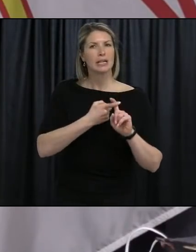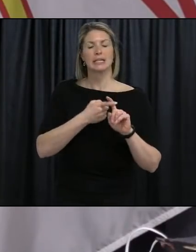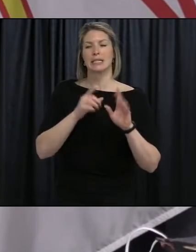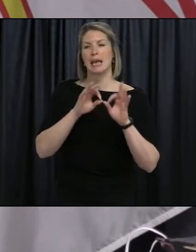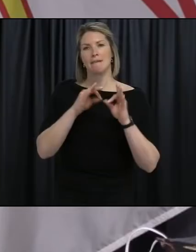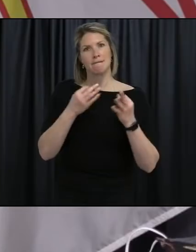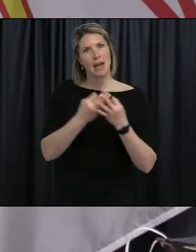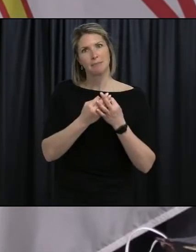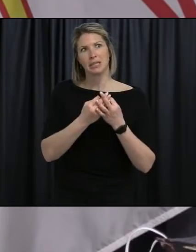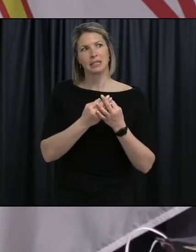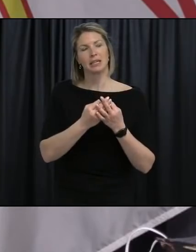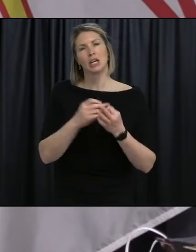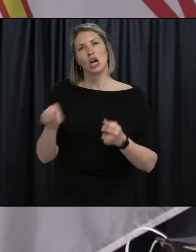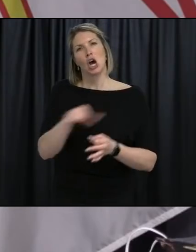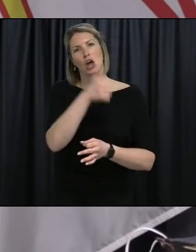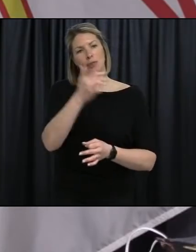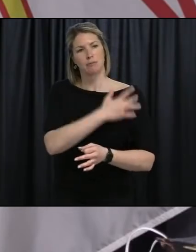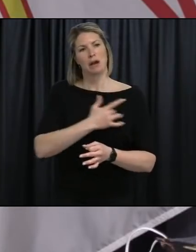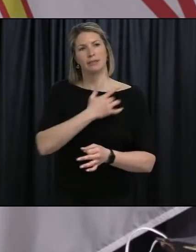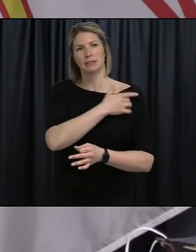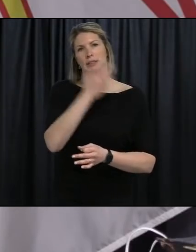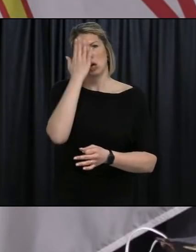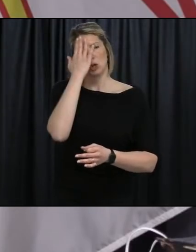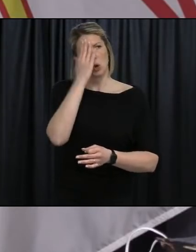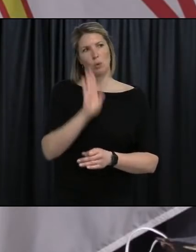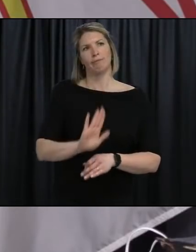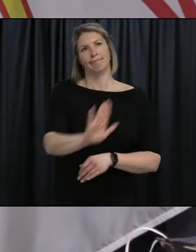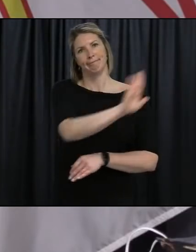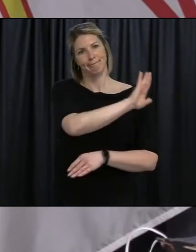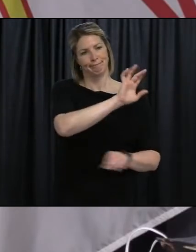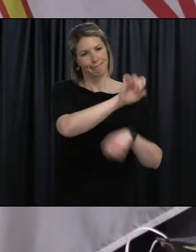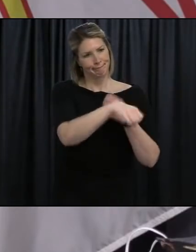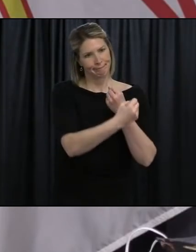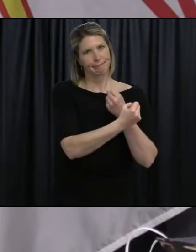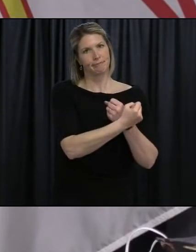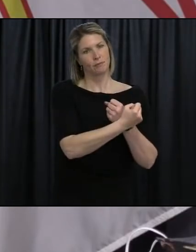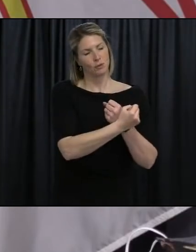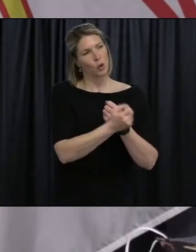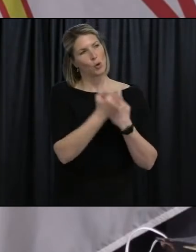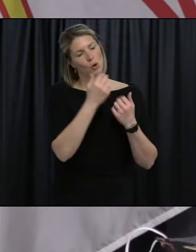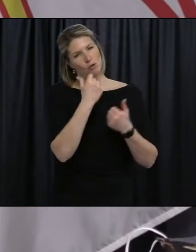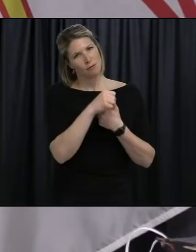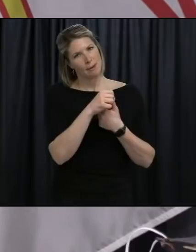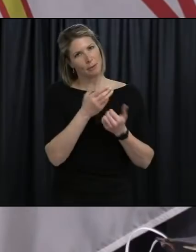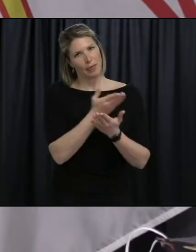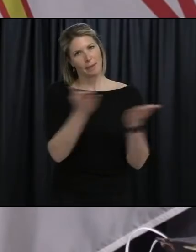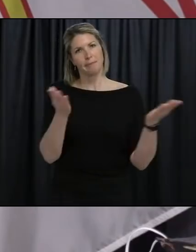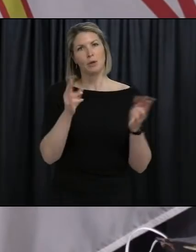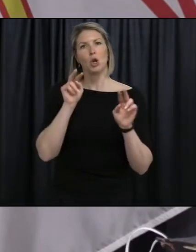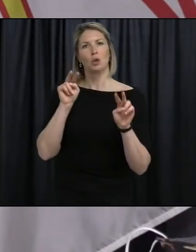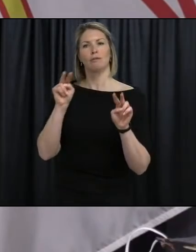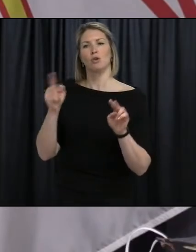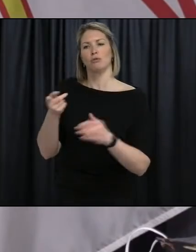as fortunate position as we are here today. So thank you very much for joining. We look forward to chatting with you next week.